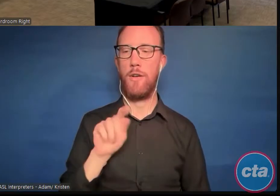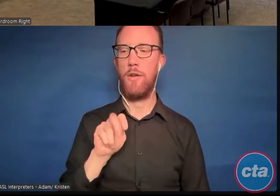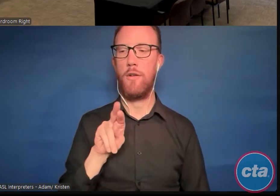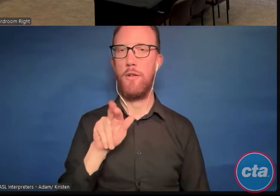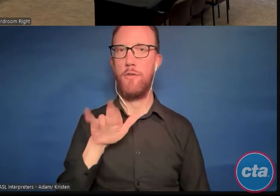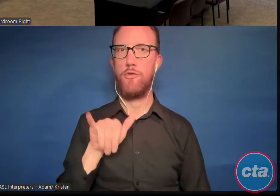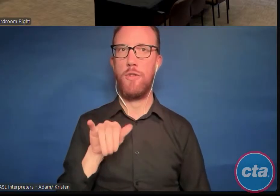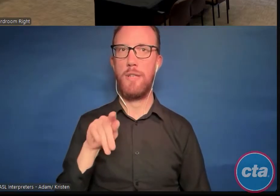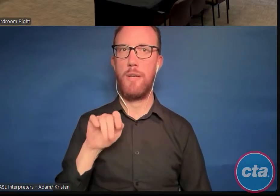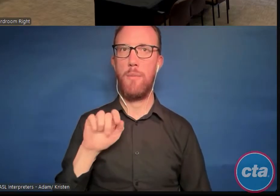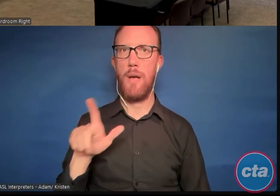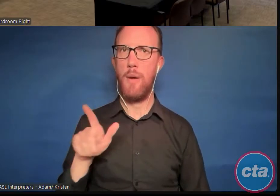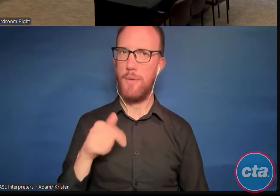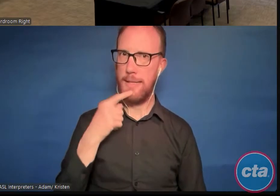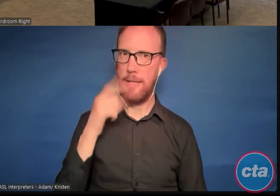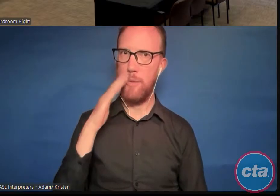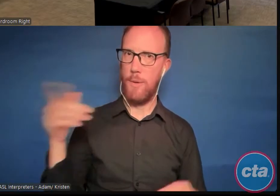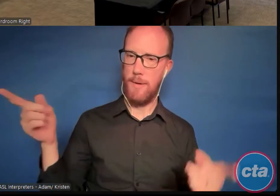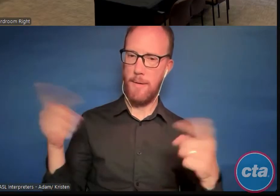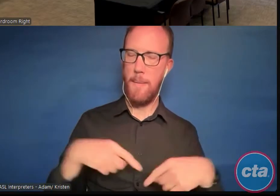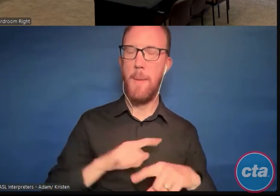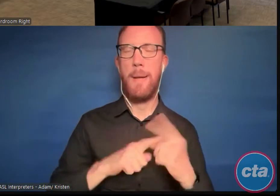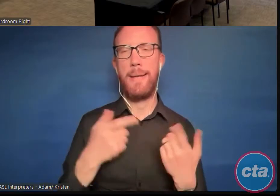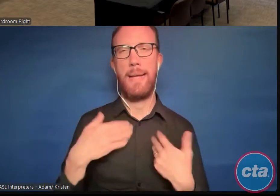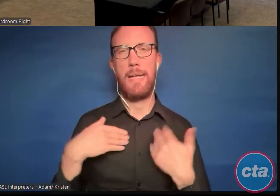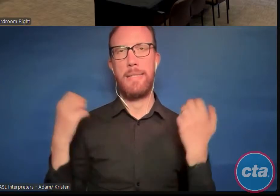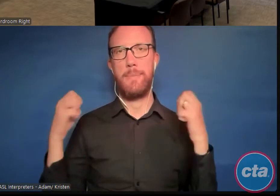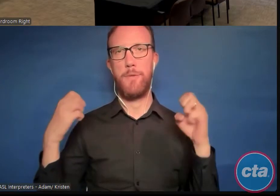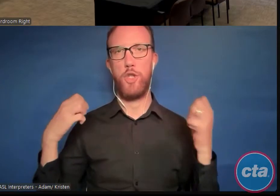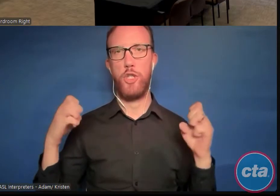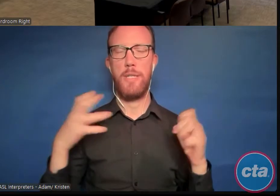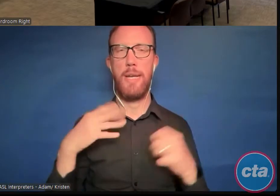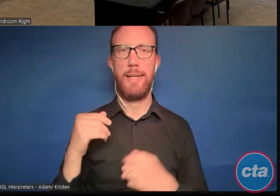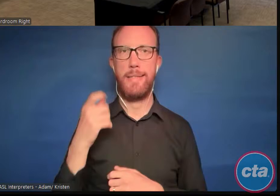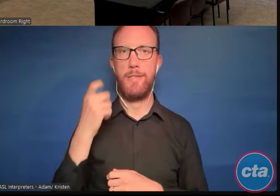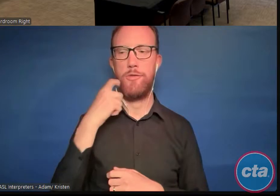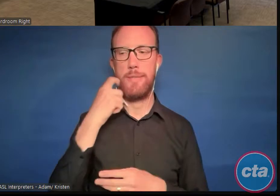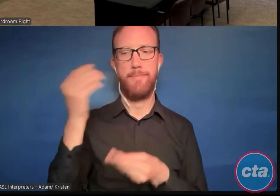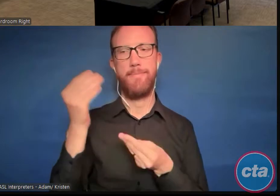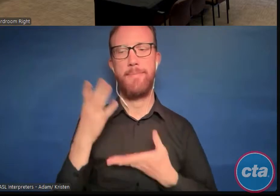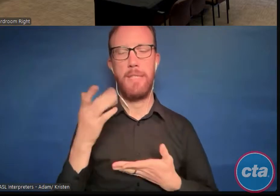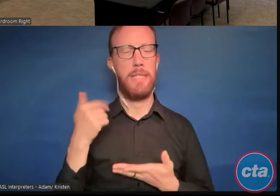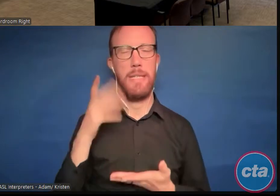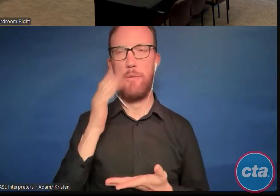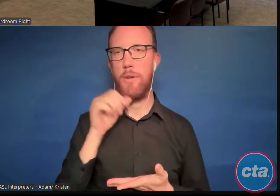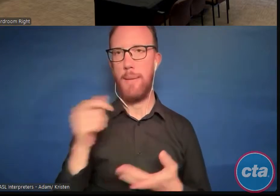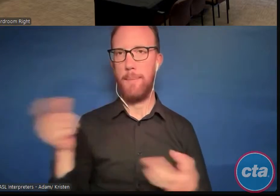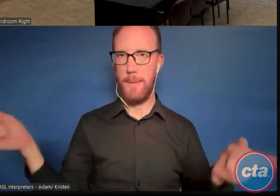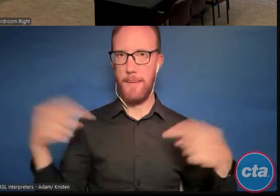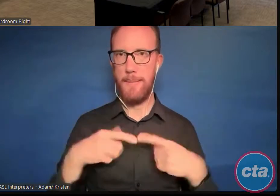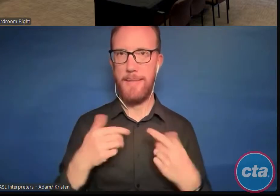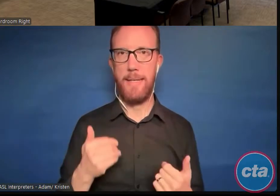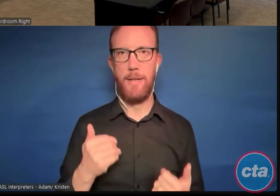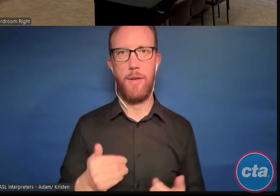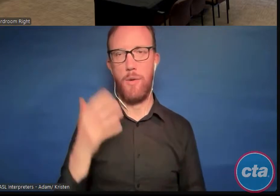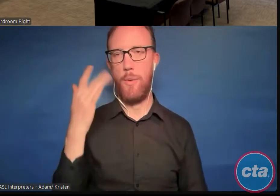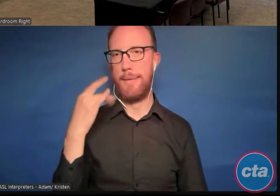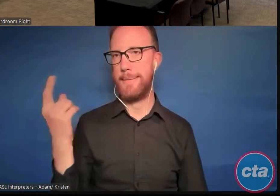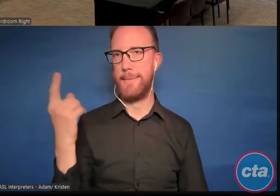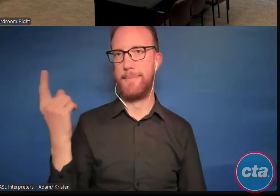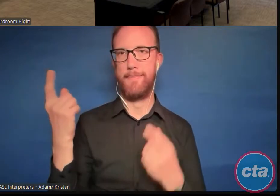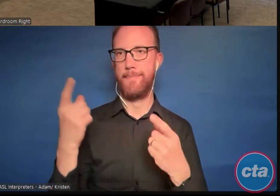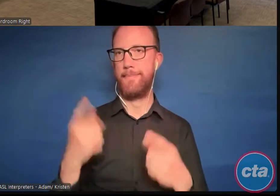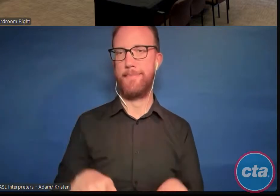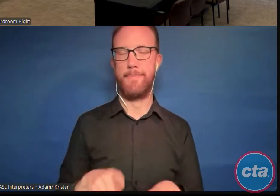his attendance, but he has had an emergency and has just let us know that he will not be attending due to something